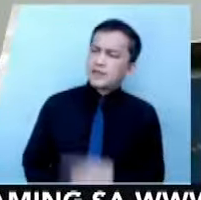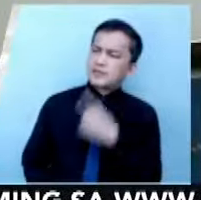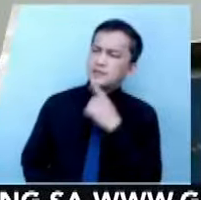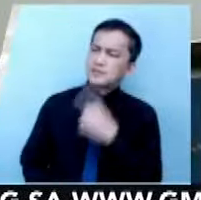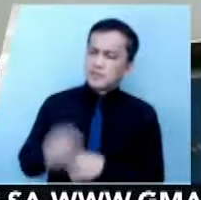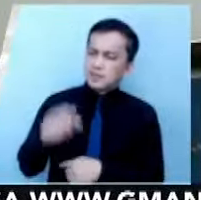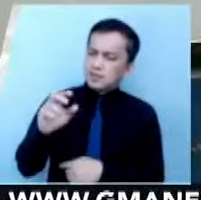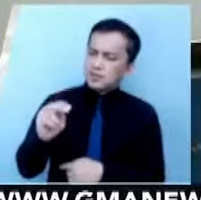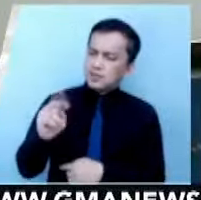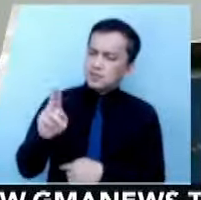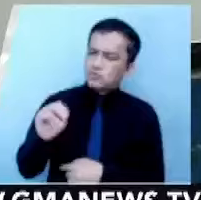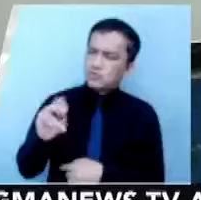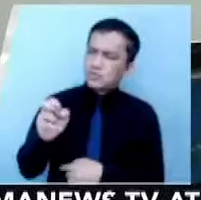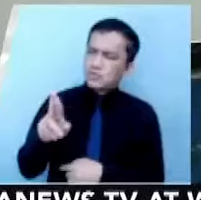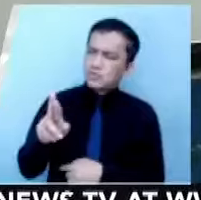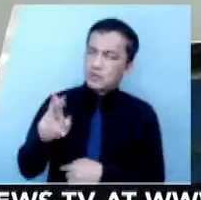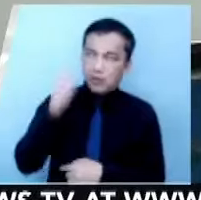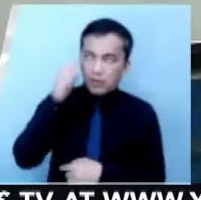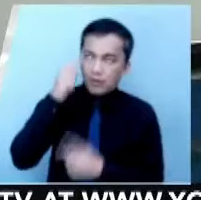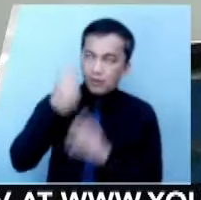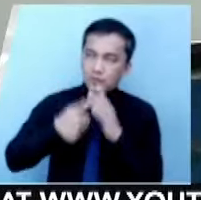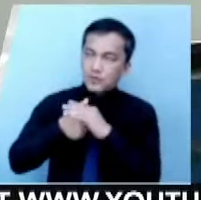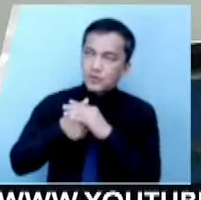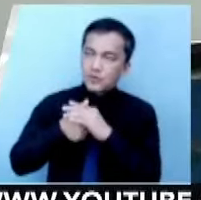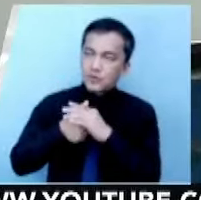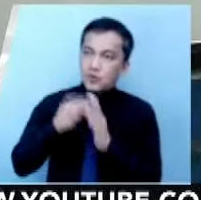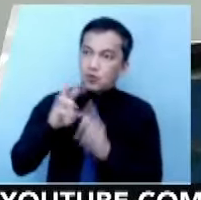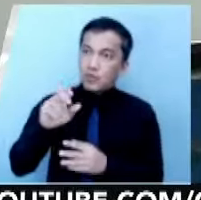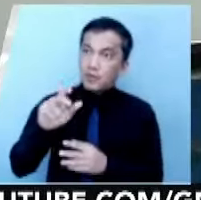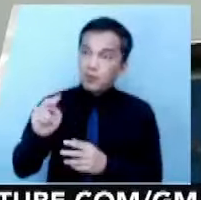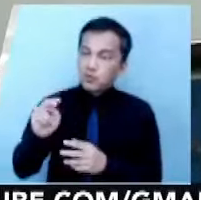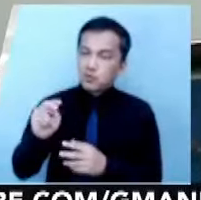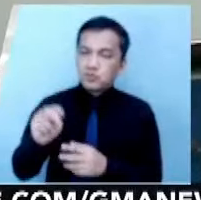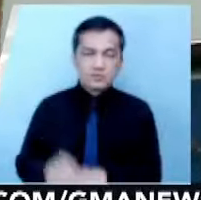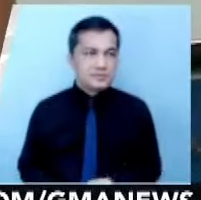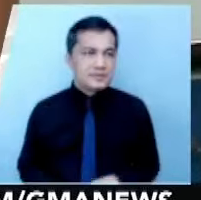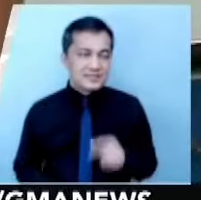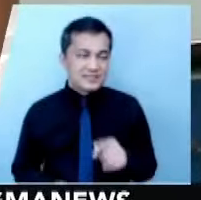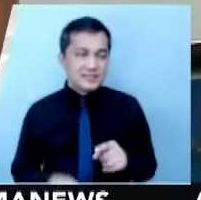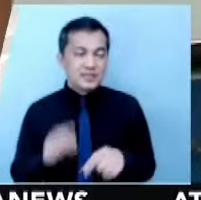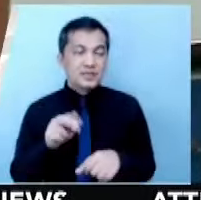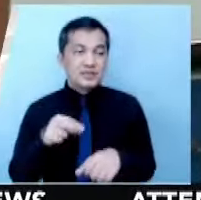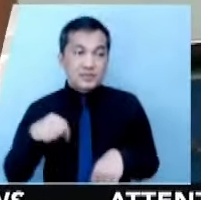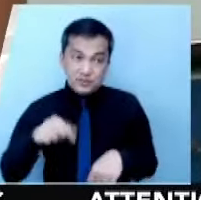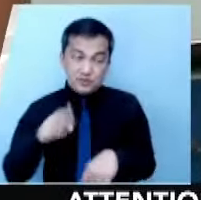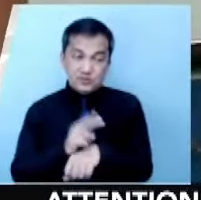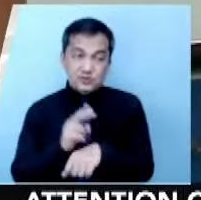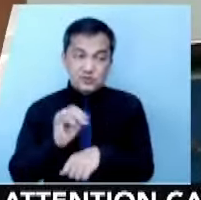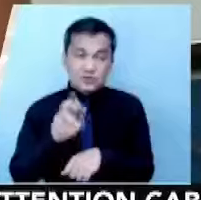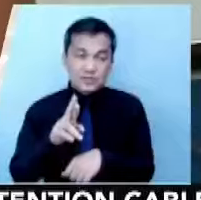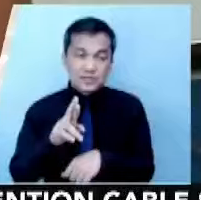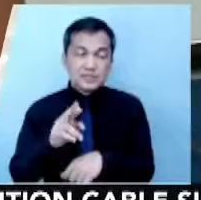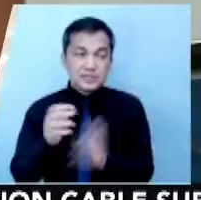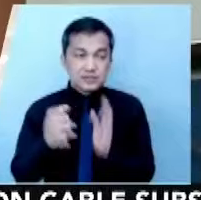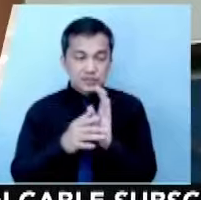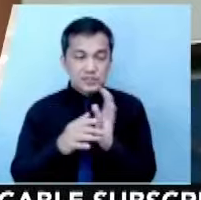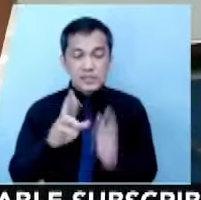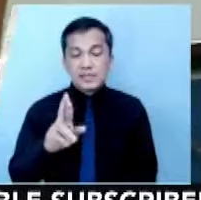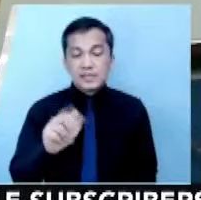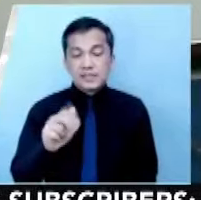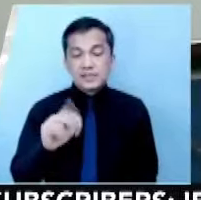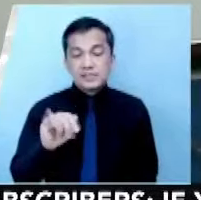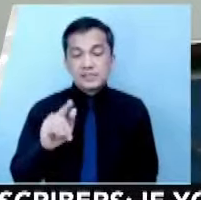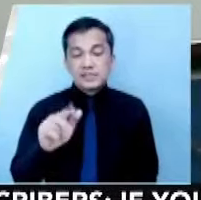pumapasok agad sa isip siya, nuclear weapons. So here, we use nuclear technology, radiation, in order to develop